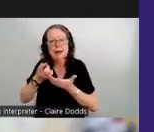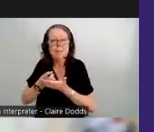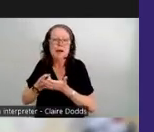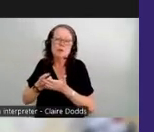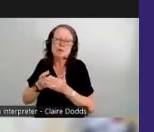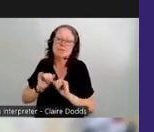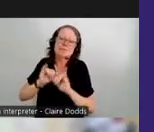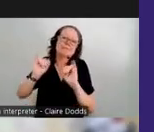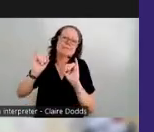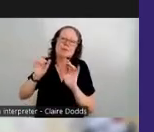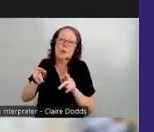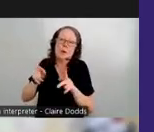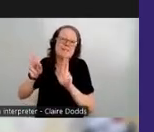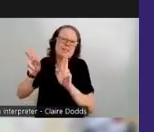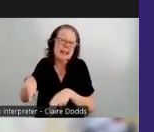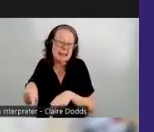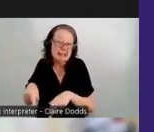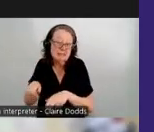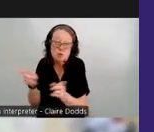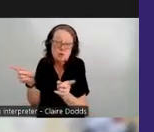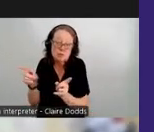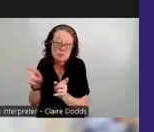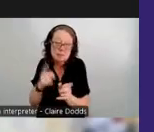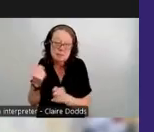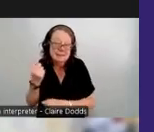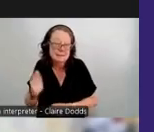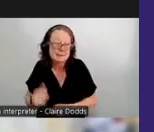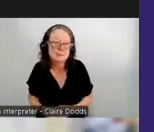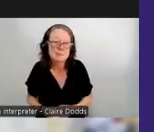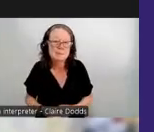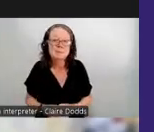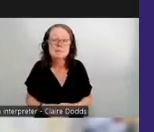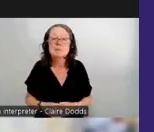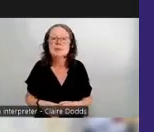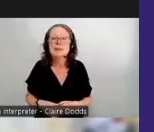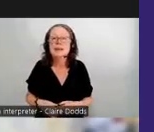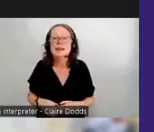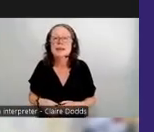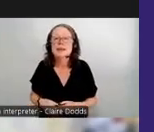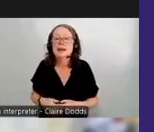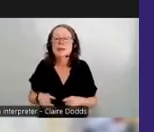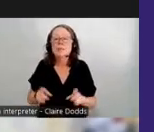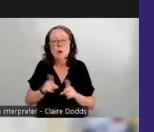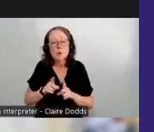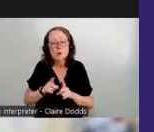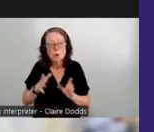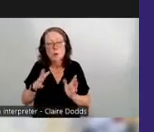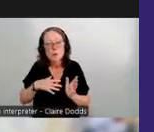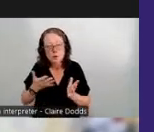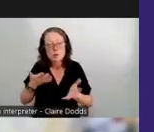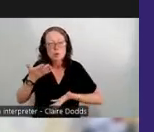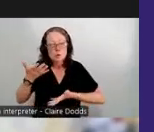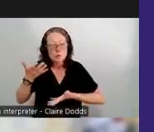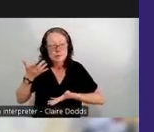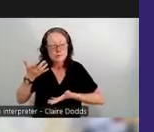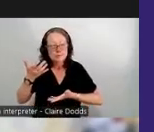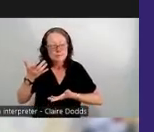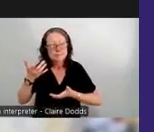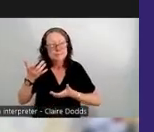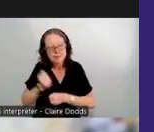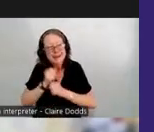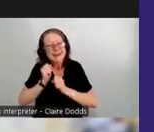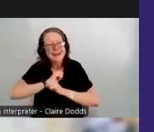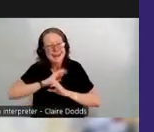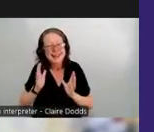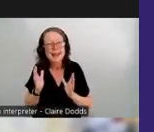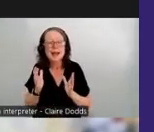ways to just scaffold in, really, so that it doesn't have to always be about reading long texts or enjoying long sentences. So even with